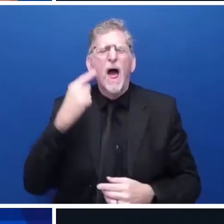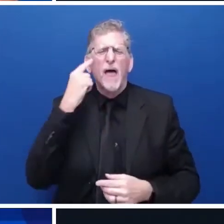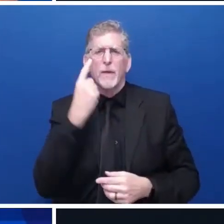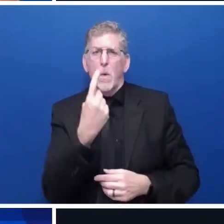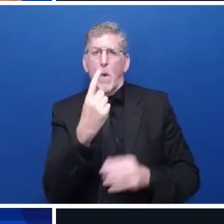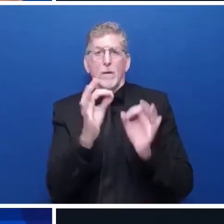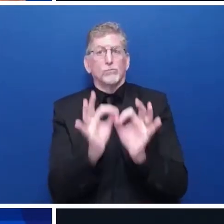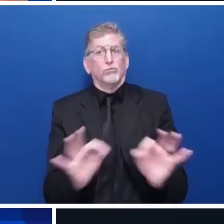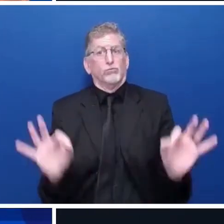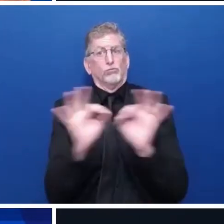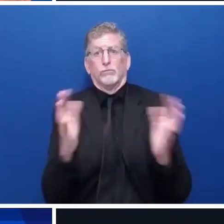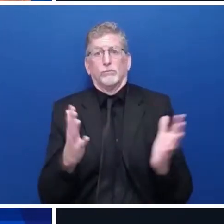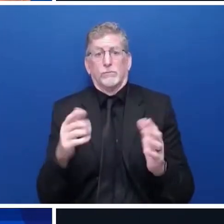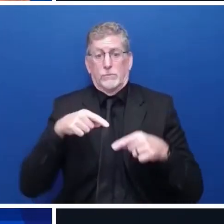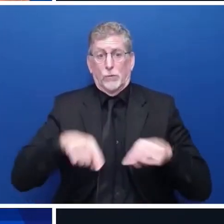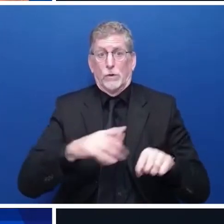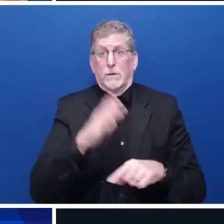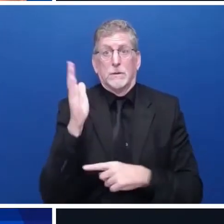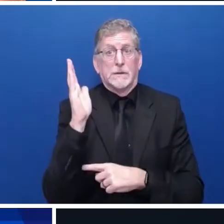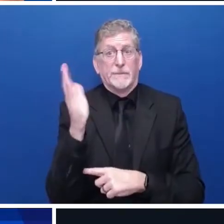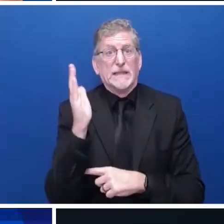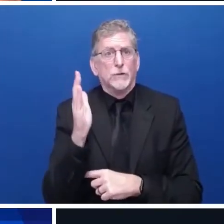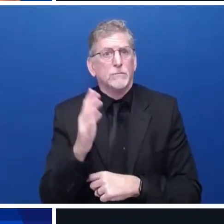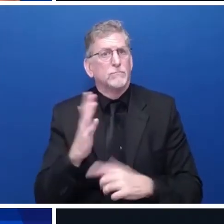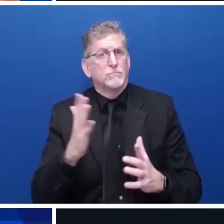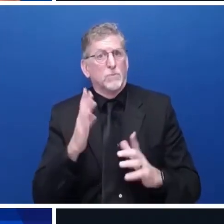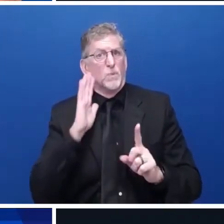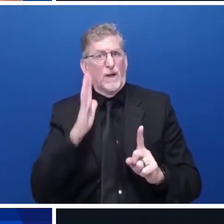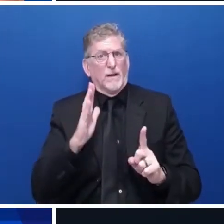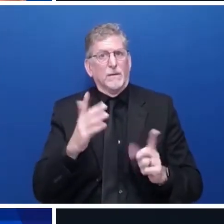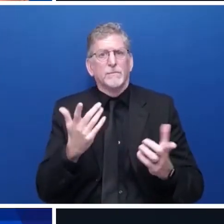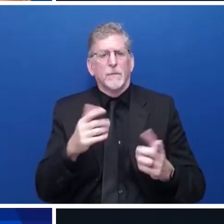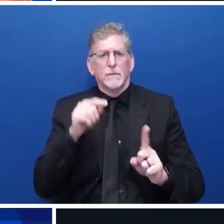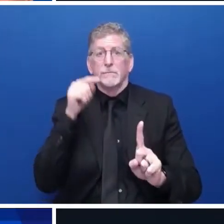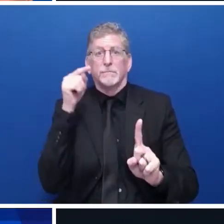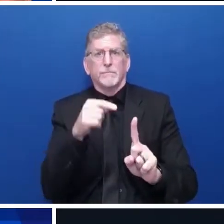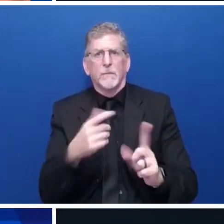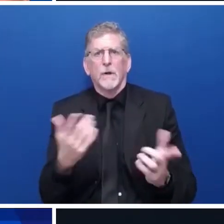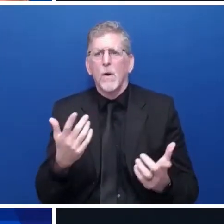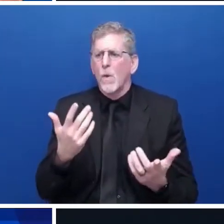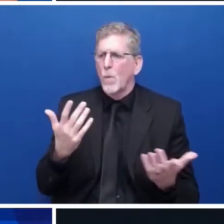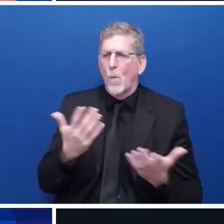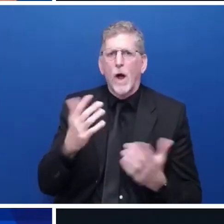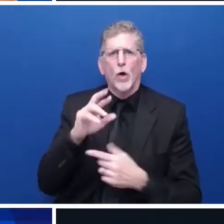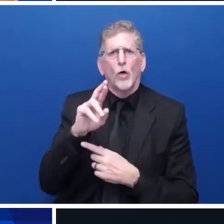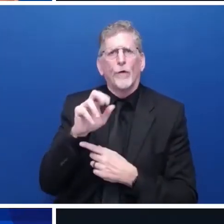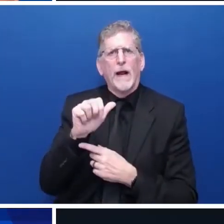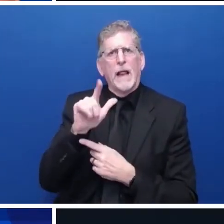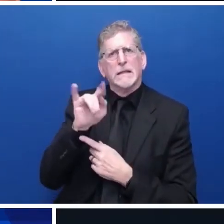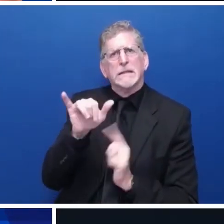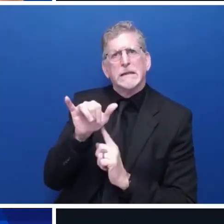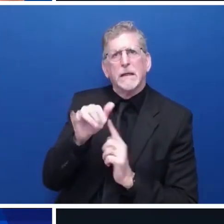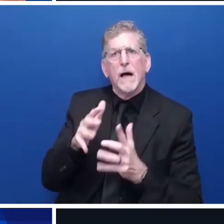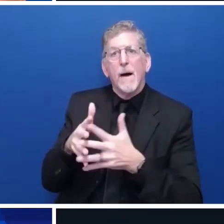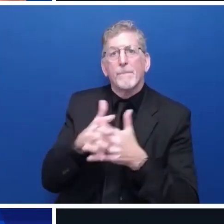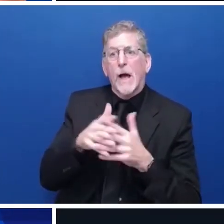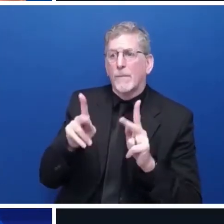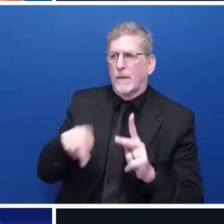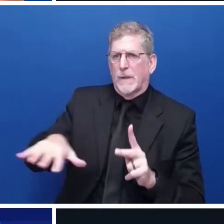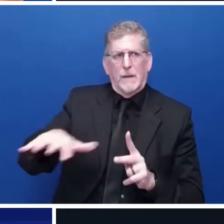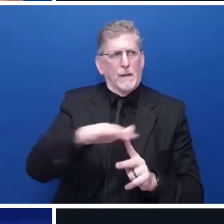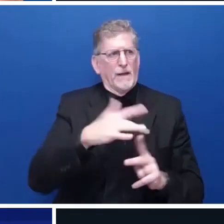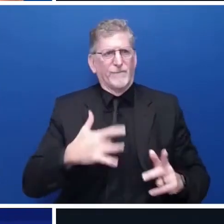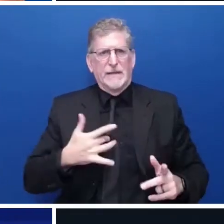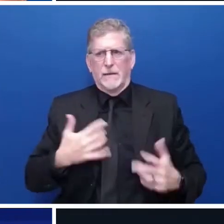in the context of the reality of what the American people are feeling. So if you want, every single president, I think every single politician who ultimately